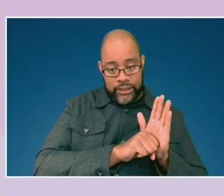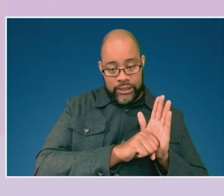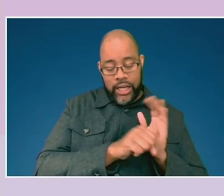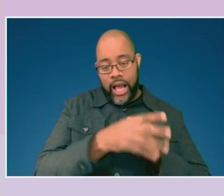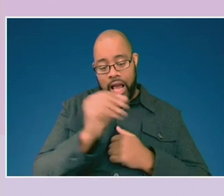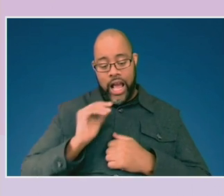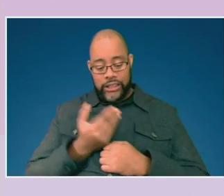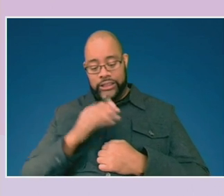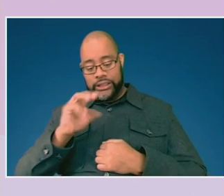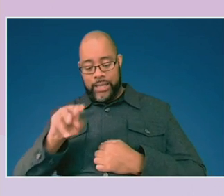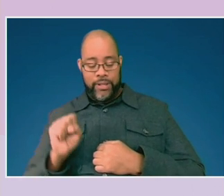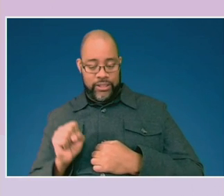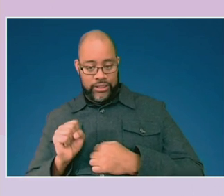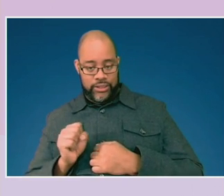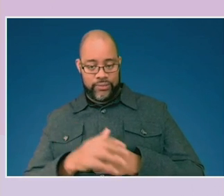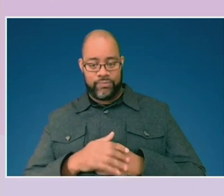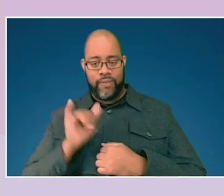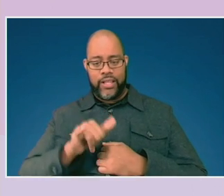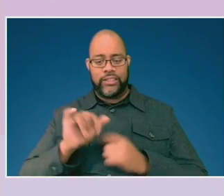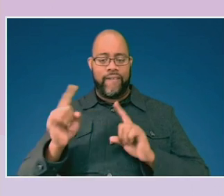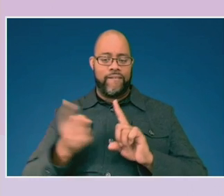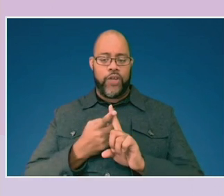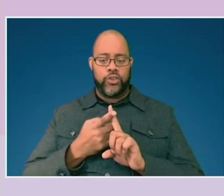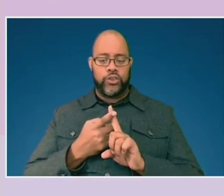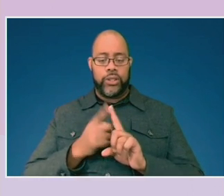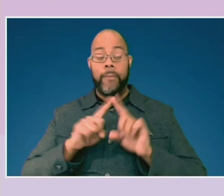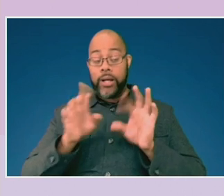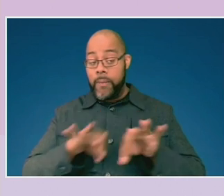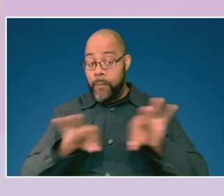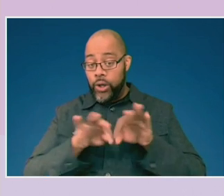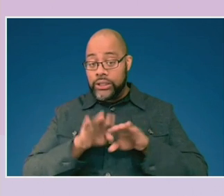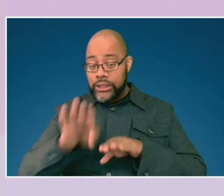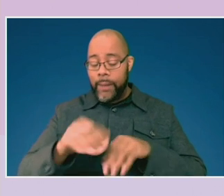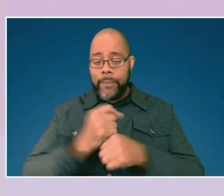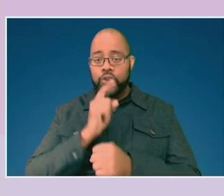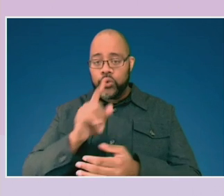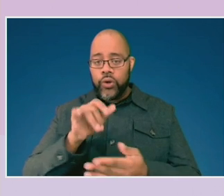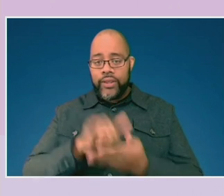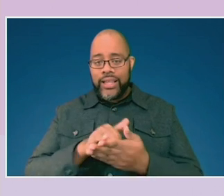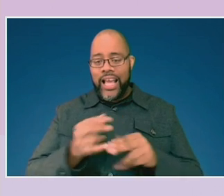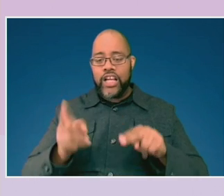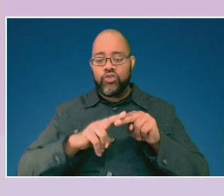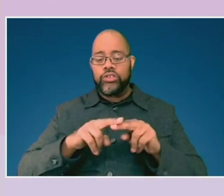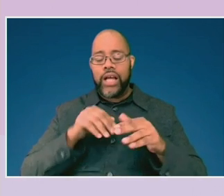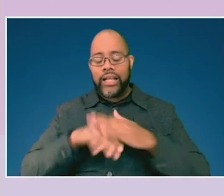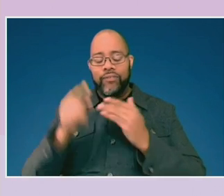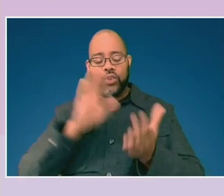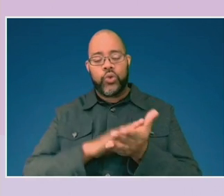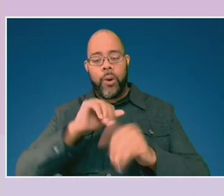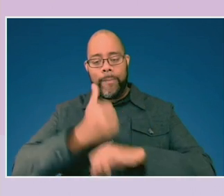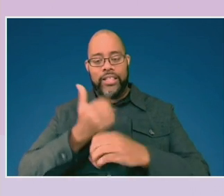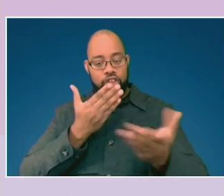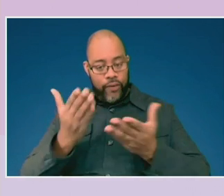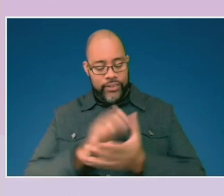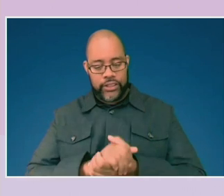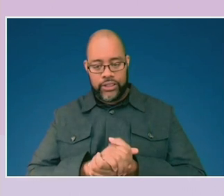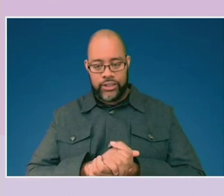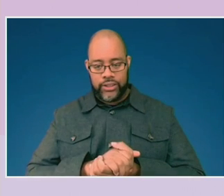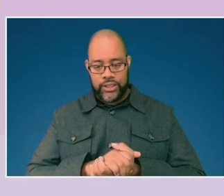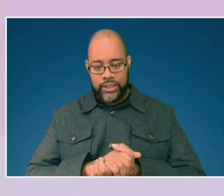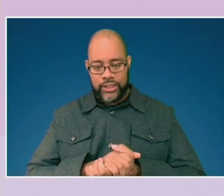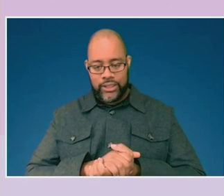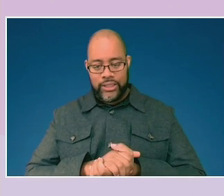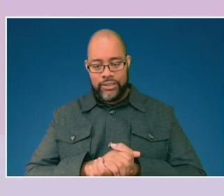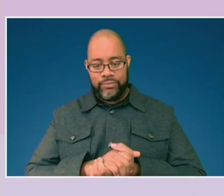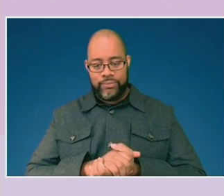at CMS. This is the first but essential step in assuring increasing access for school-based services, not to